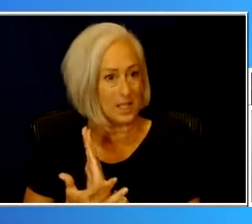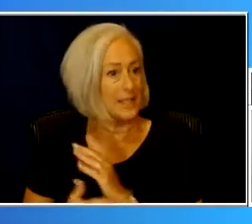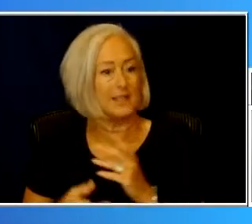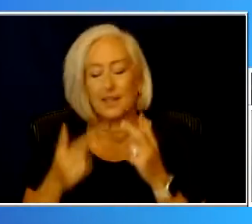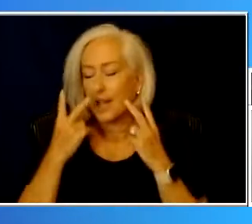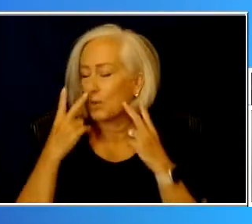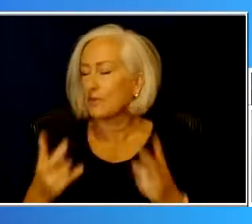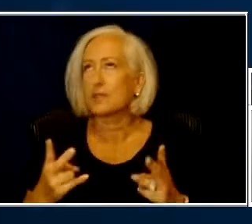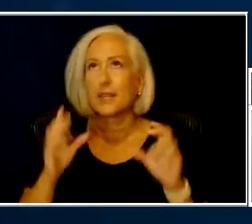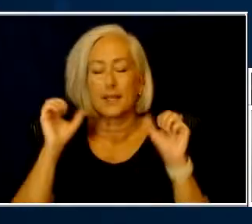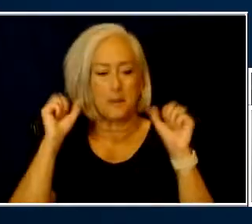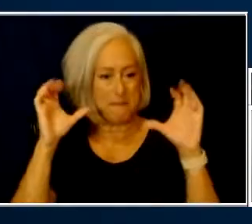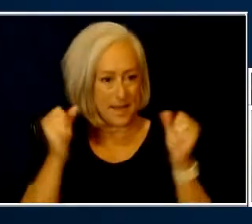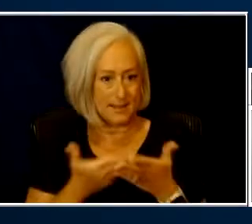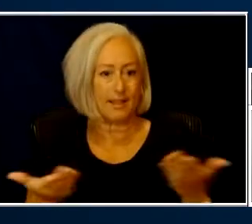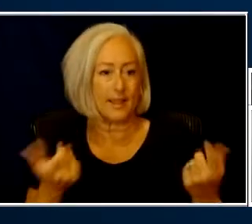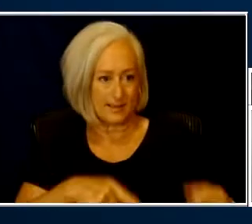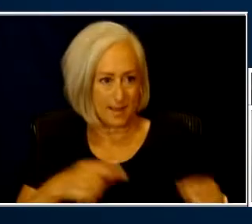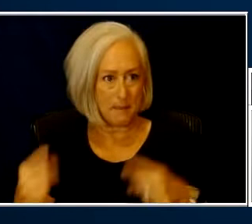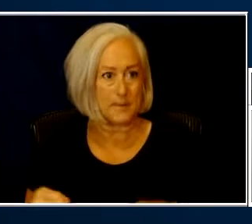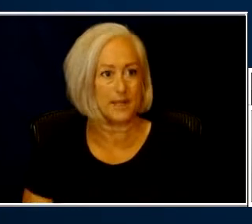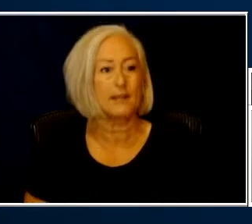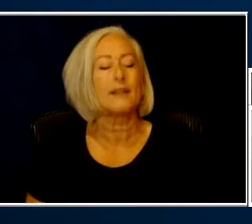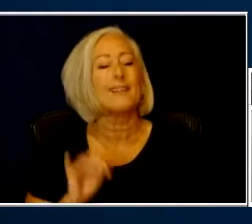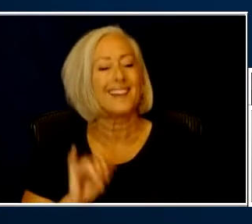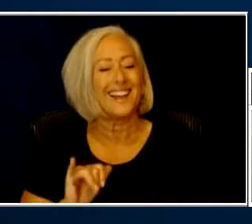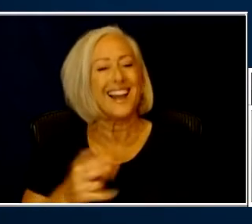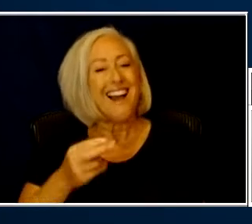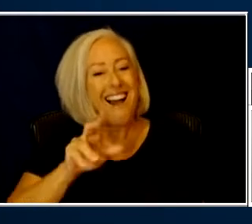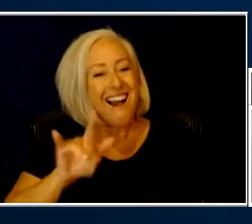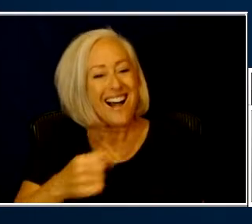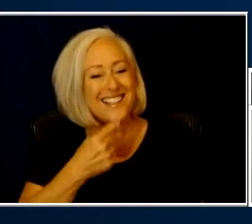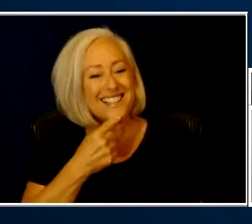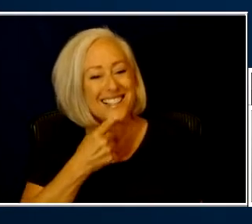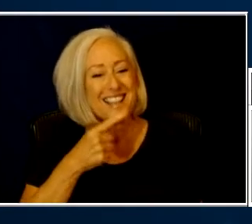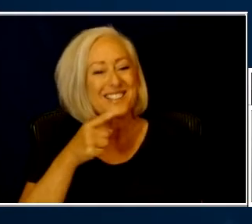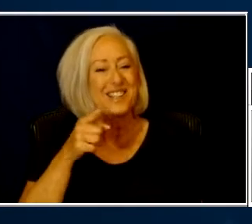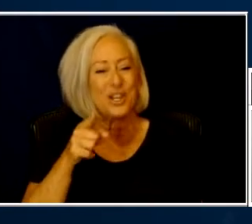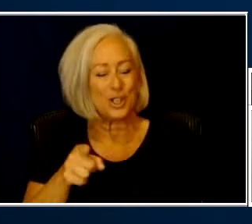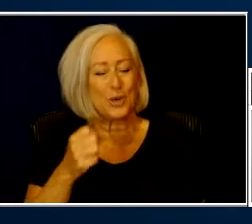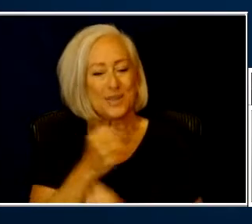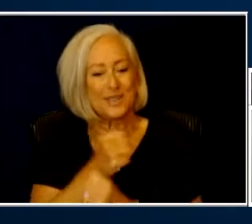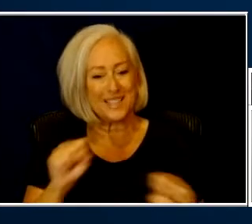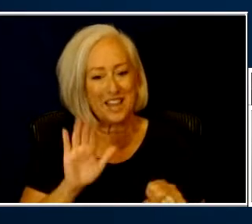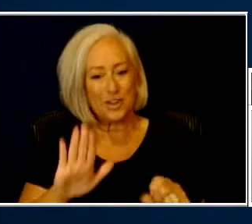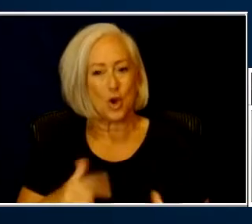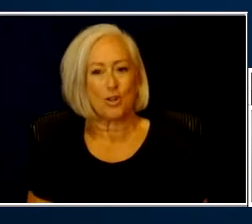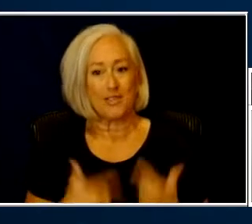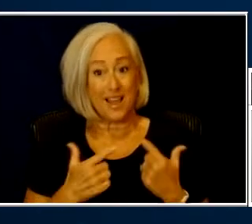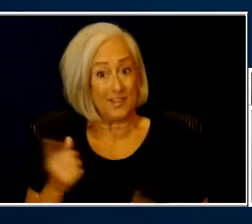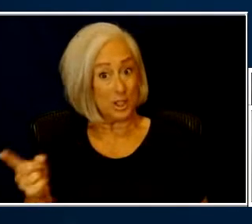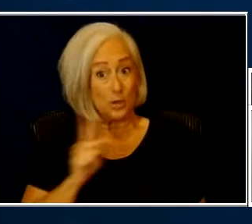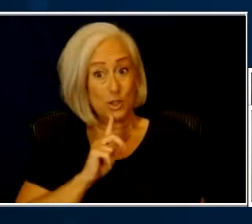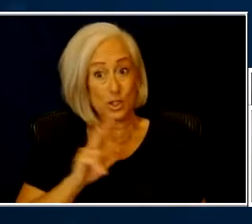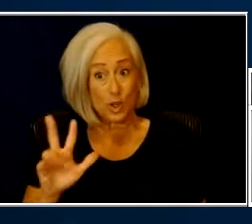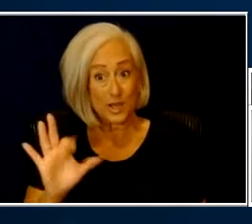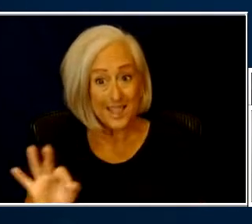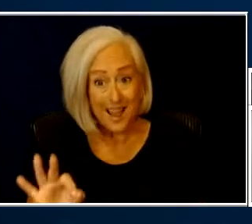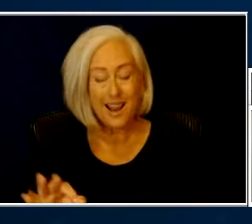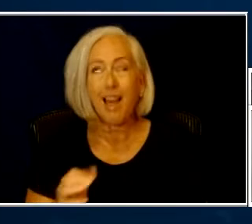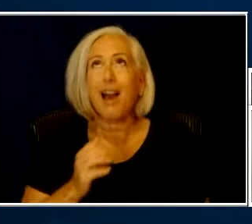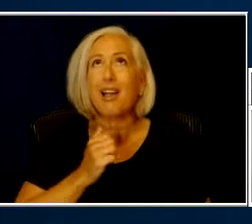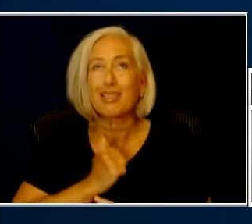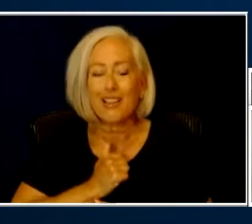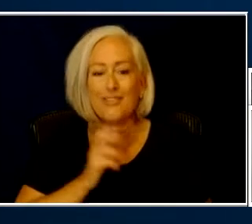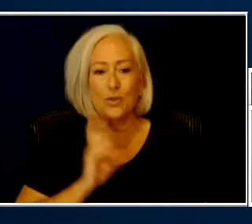ways. Yeah. Dr. Suzak, Holly has credited you with saving her life. She was just 39 years old. And I have to say, I love it when I hear people say that they were at